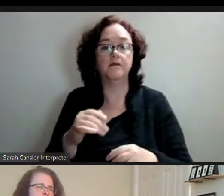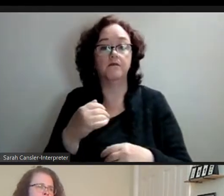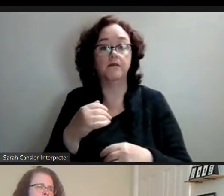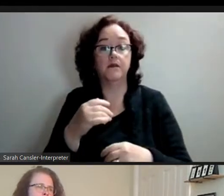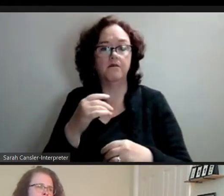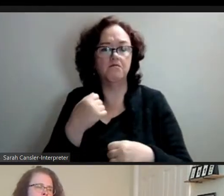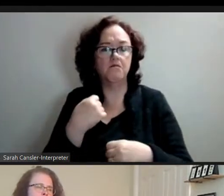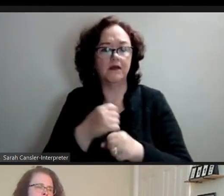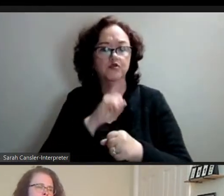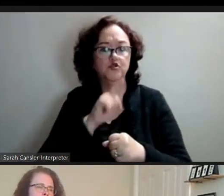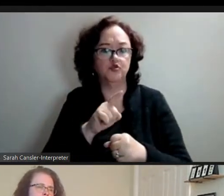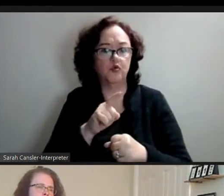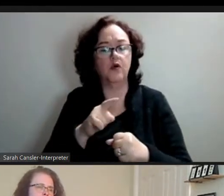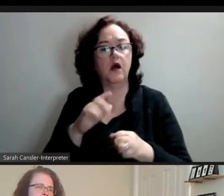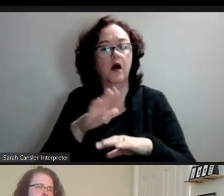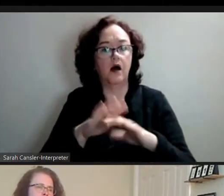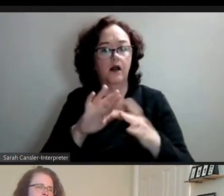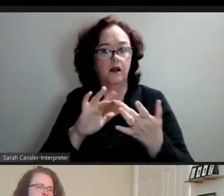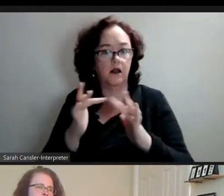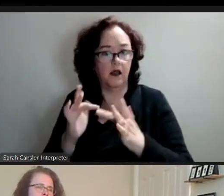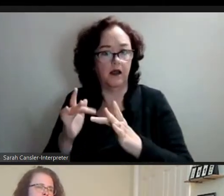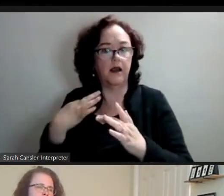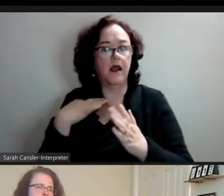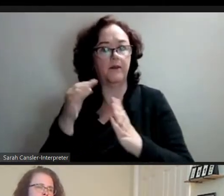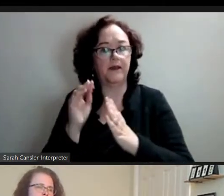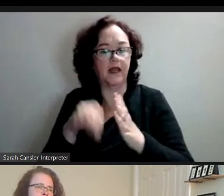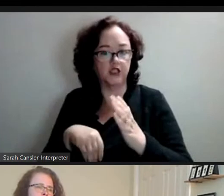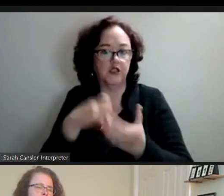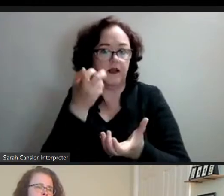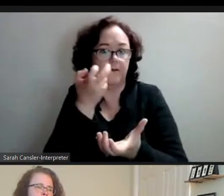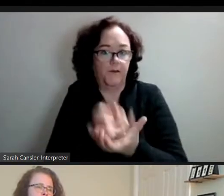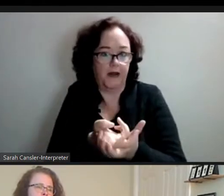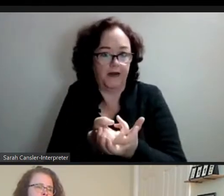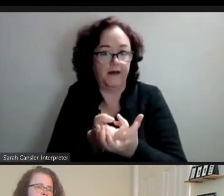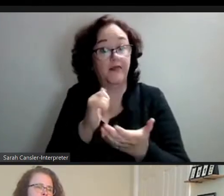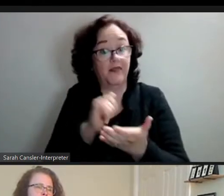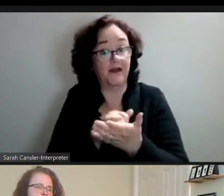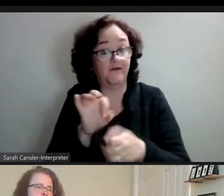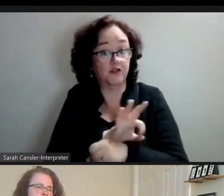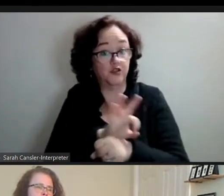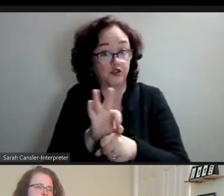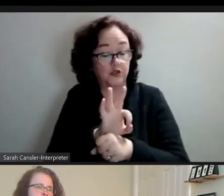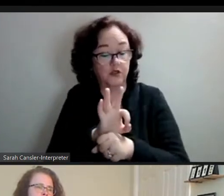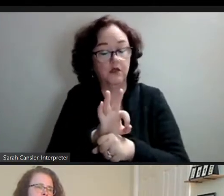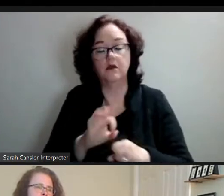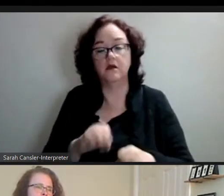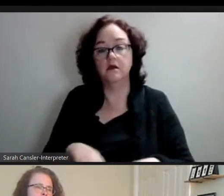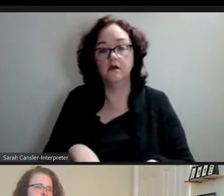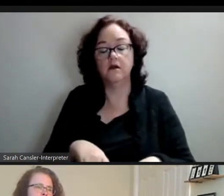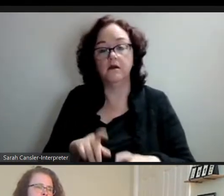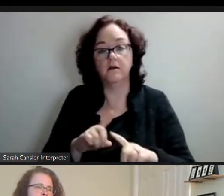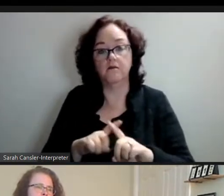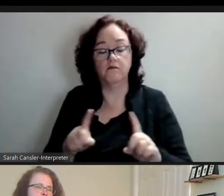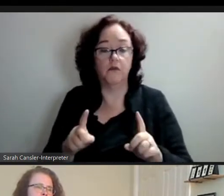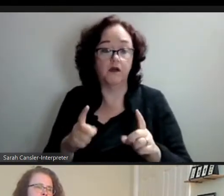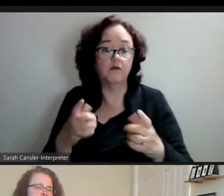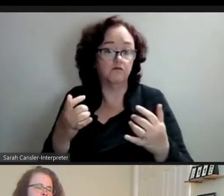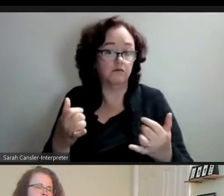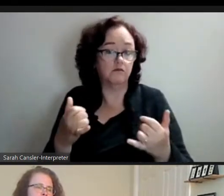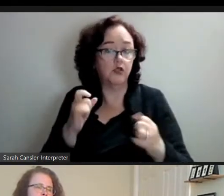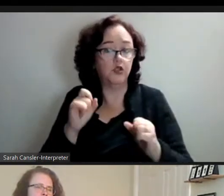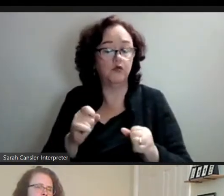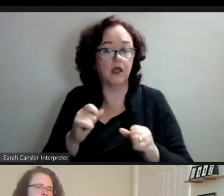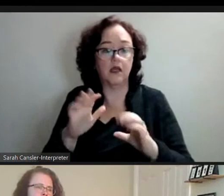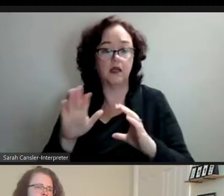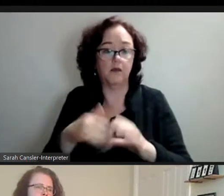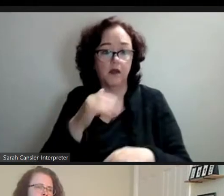application is functional. But for now, we do have like the Word docs and people can email me directly their